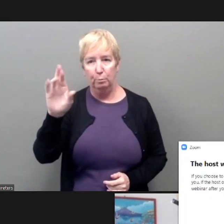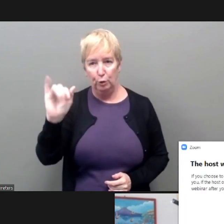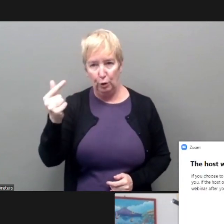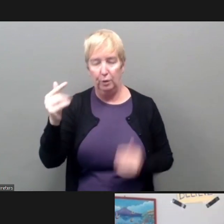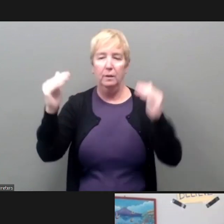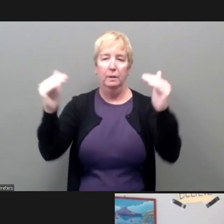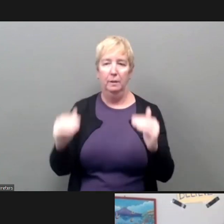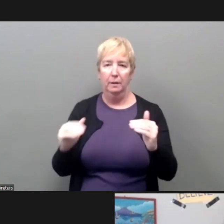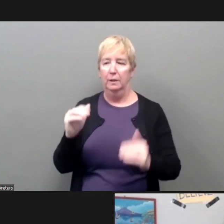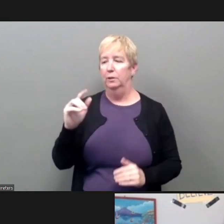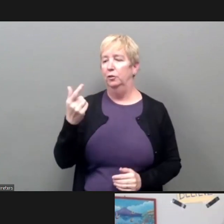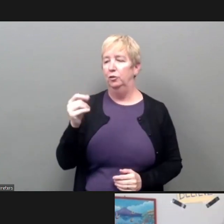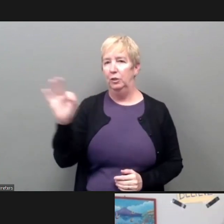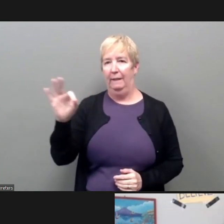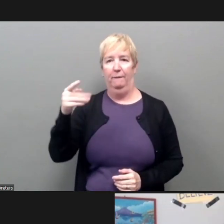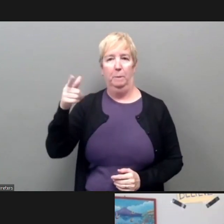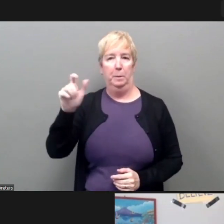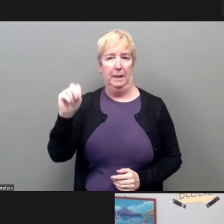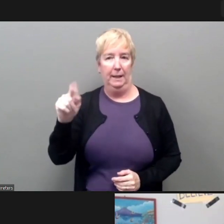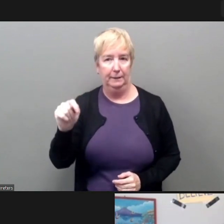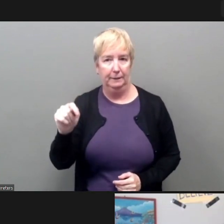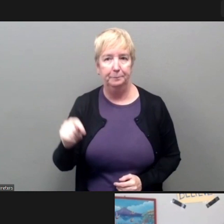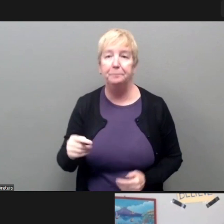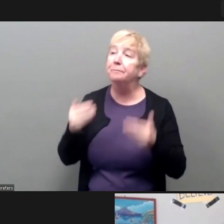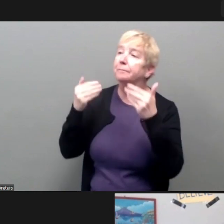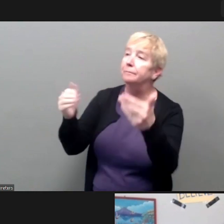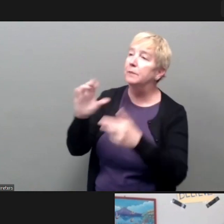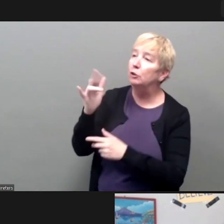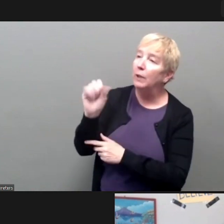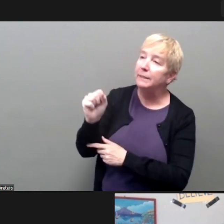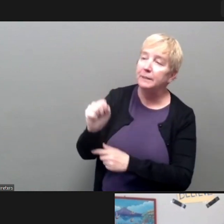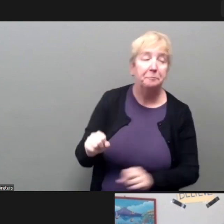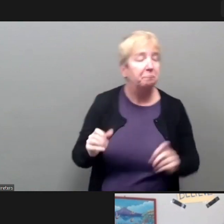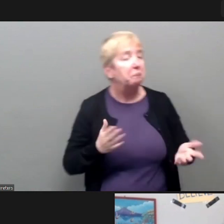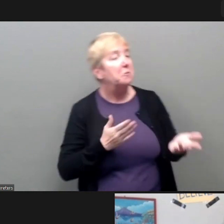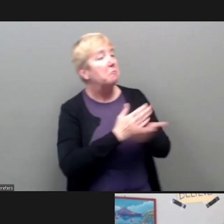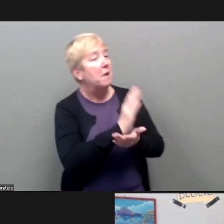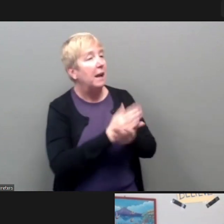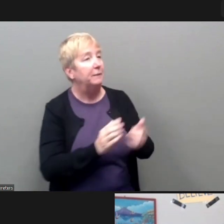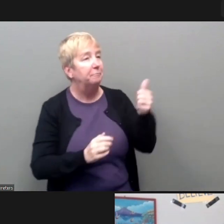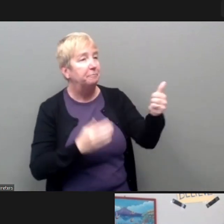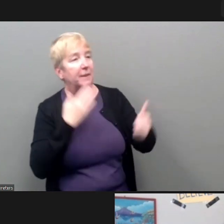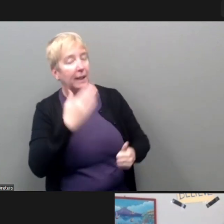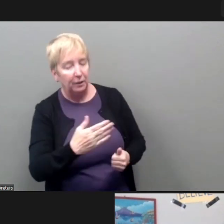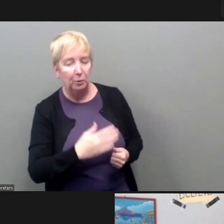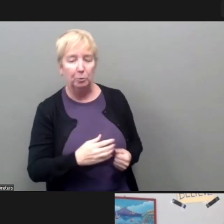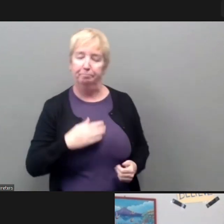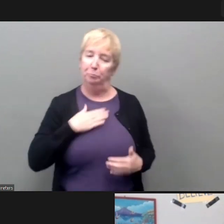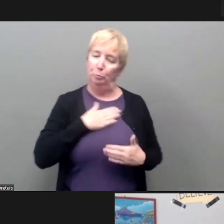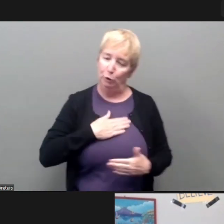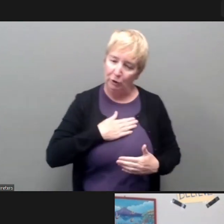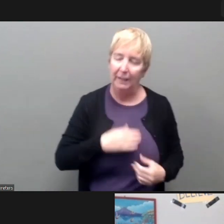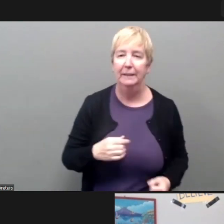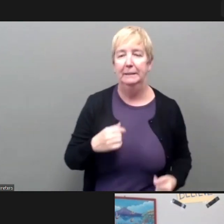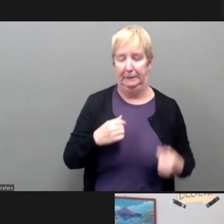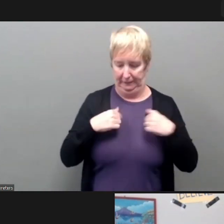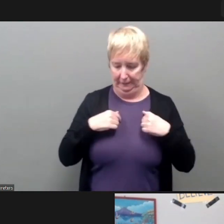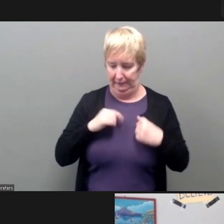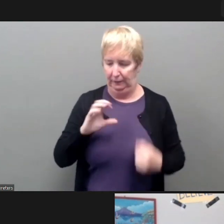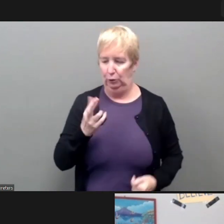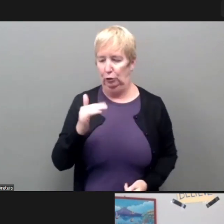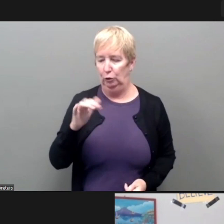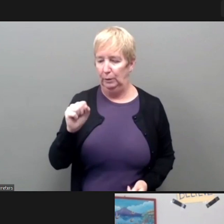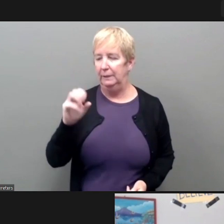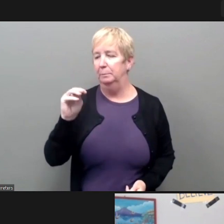unmuted. All right. Thank you very much. I appreciate it. This again is Chris Mckee here over